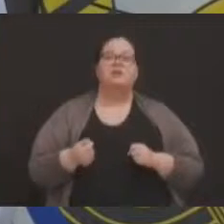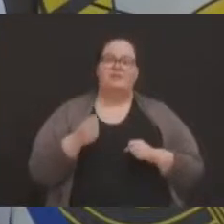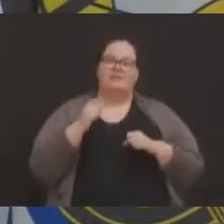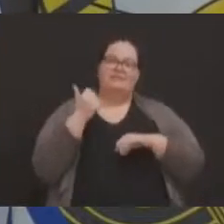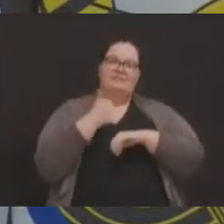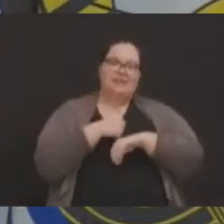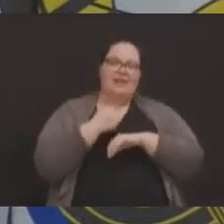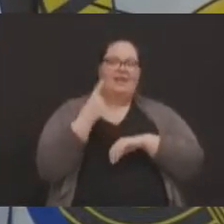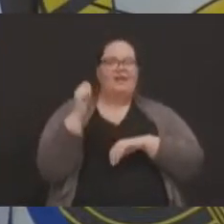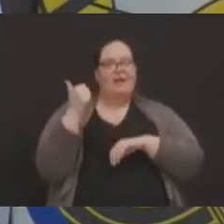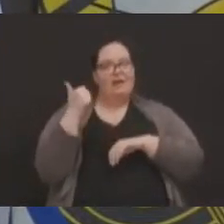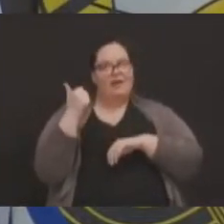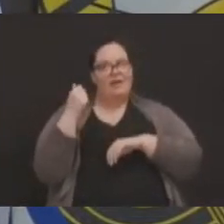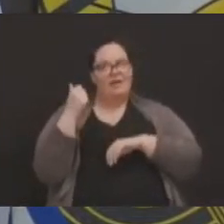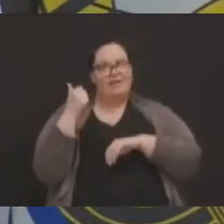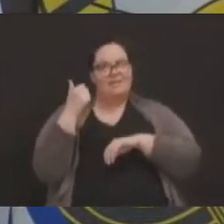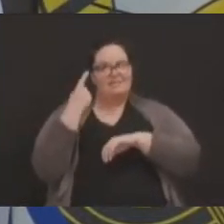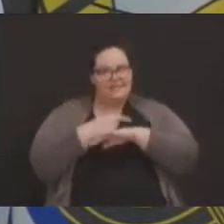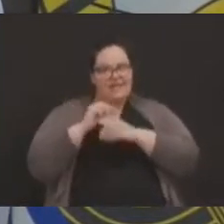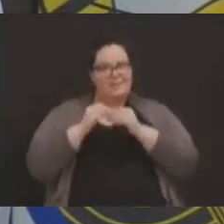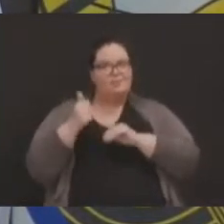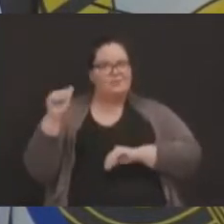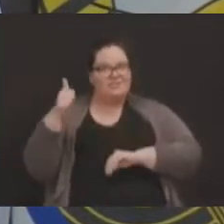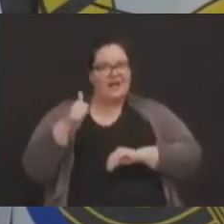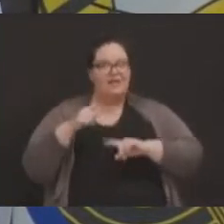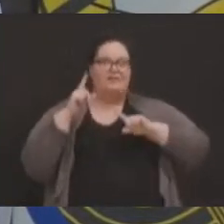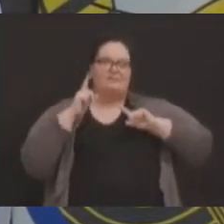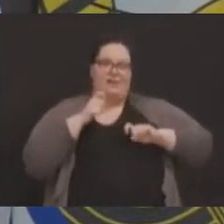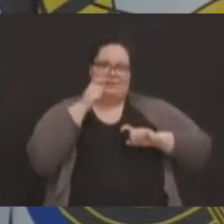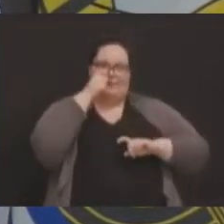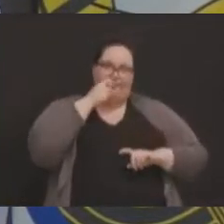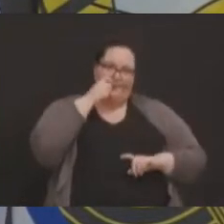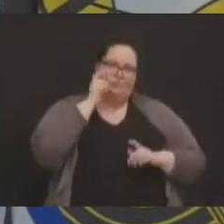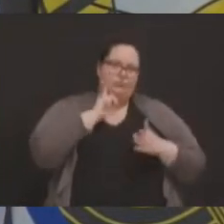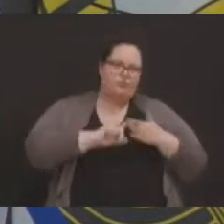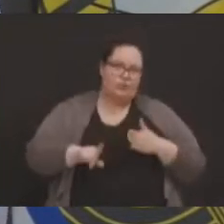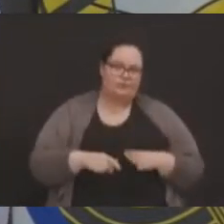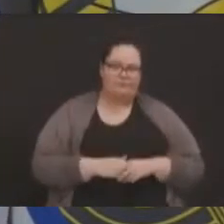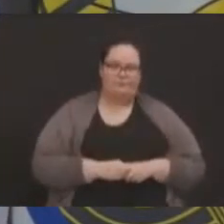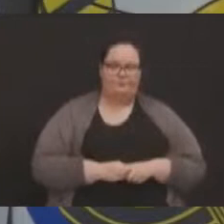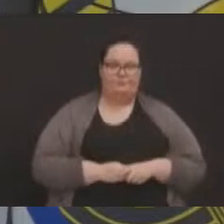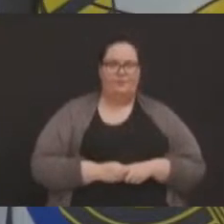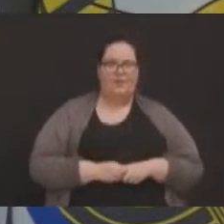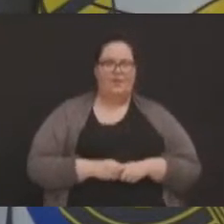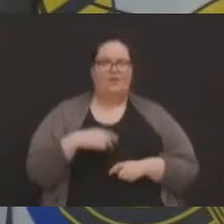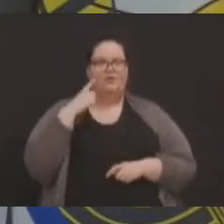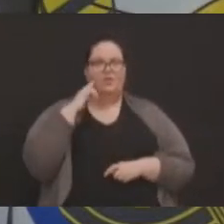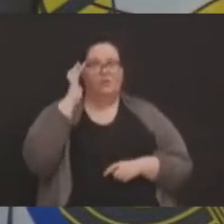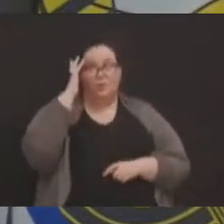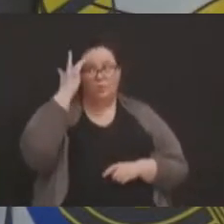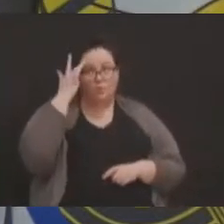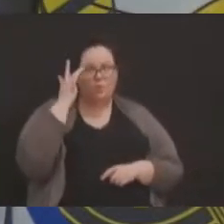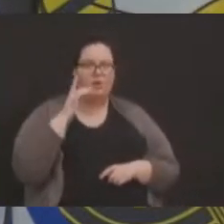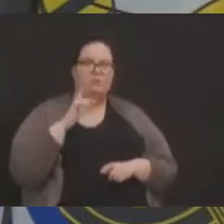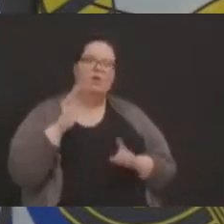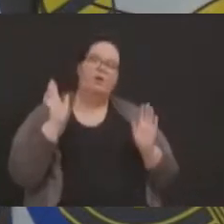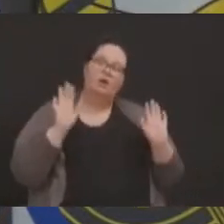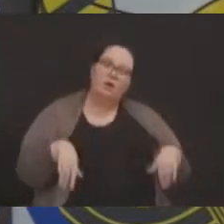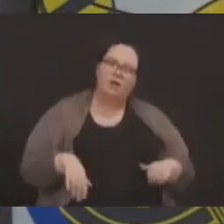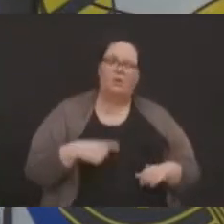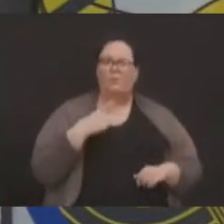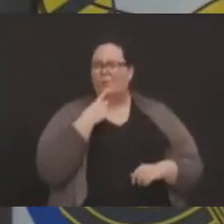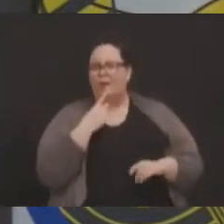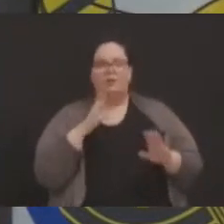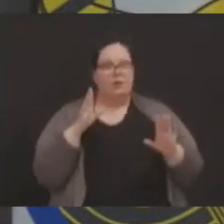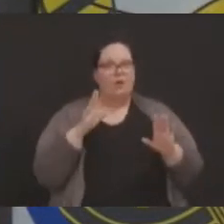it will enable us to get people into self-isolation and keep it from reaching everyone else. Time is of the essence, so please don't wait. Les